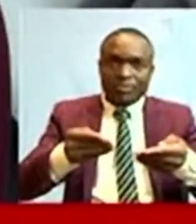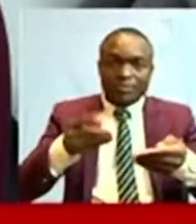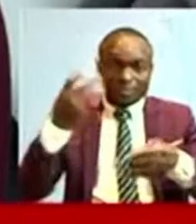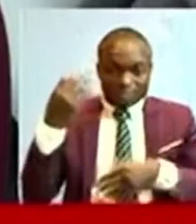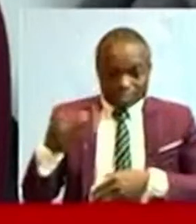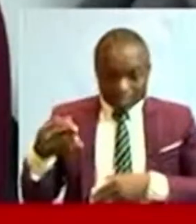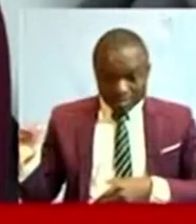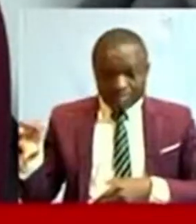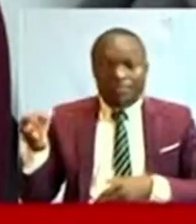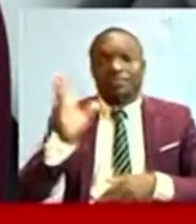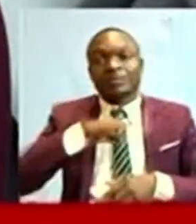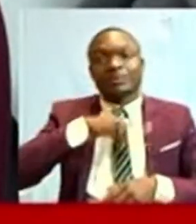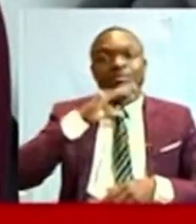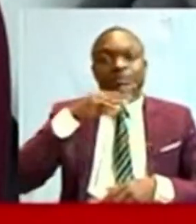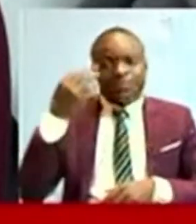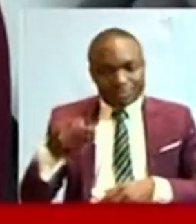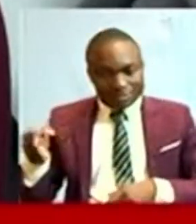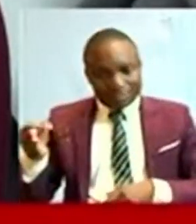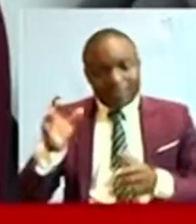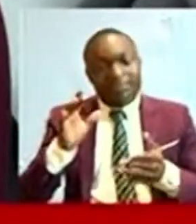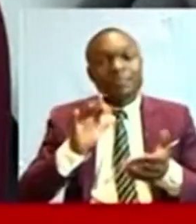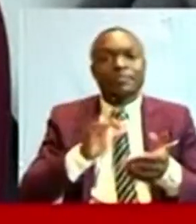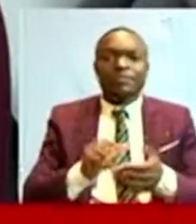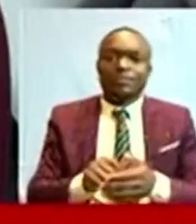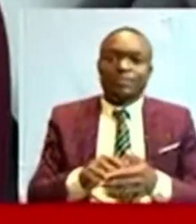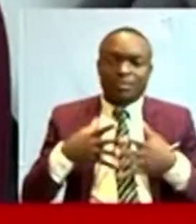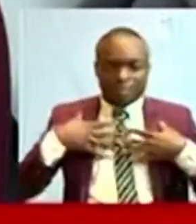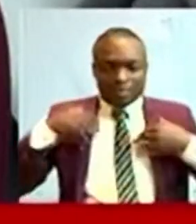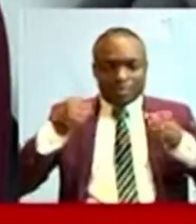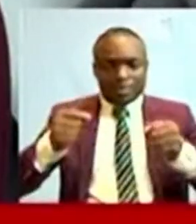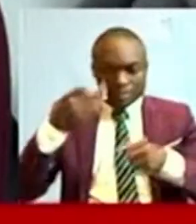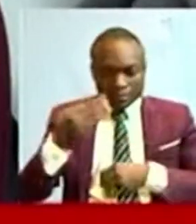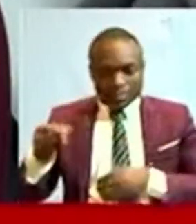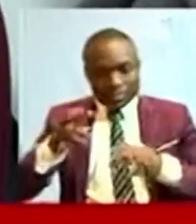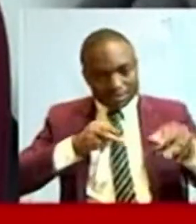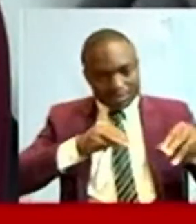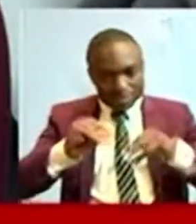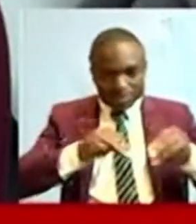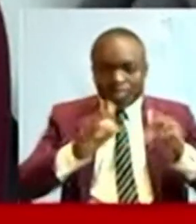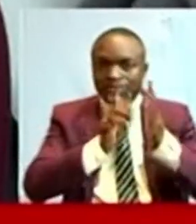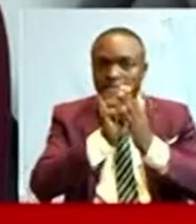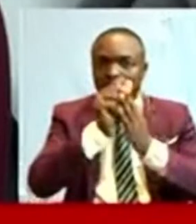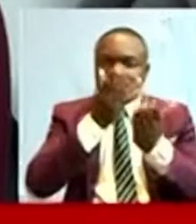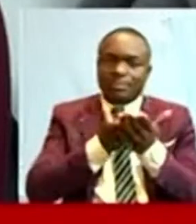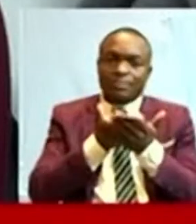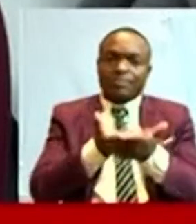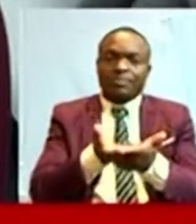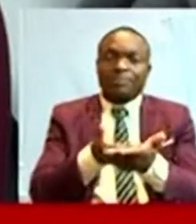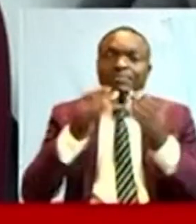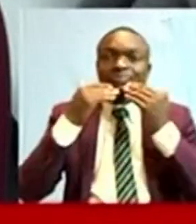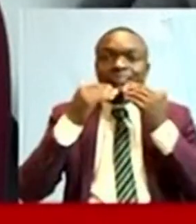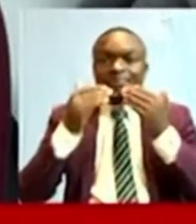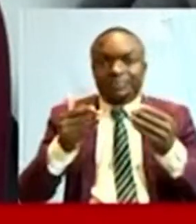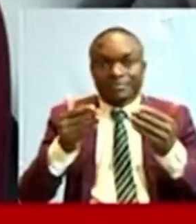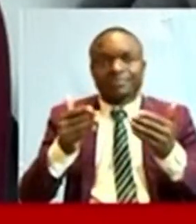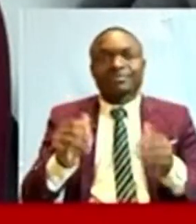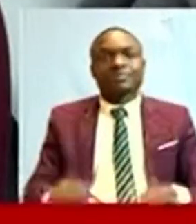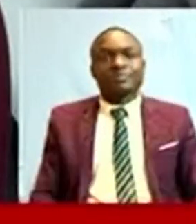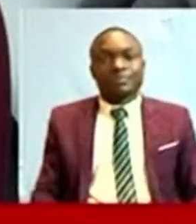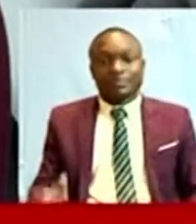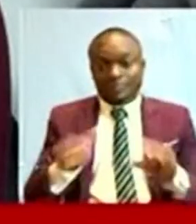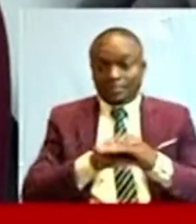facilities, medical facilities for managing these cancers. I submit. Thank you. Thank you. And that process of